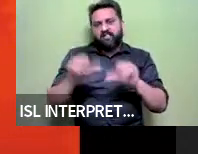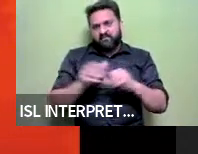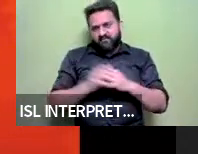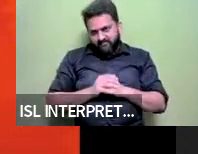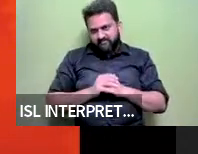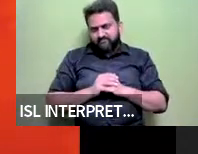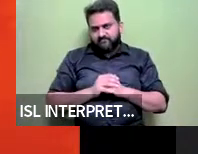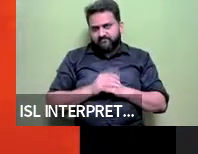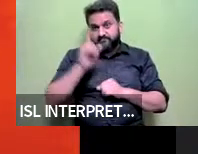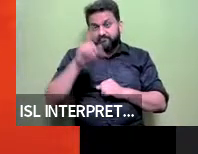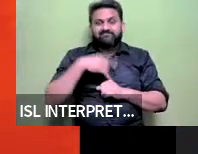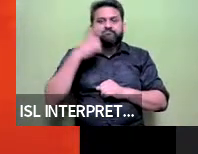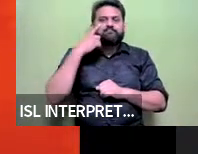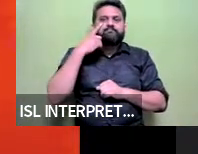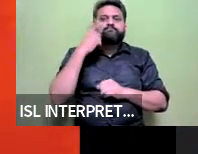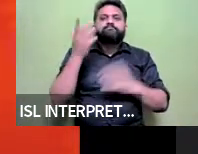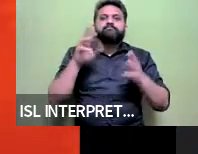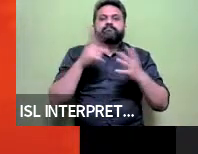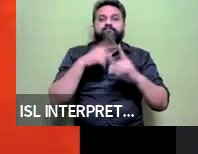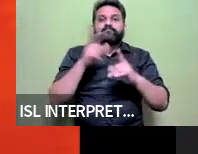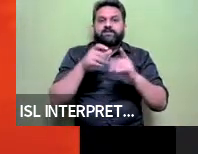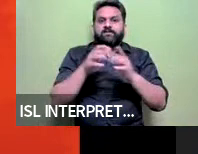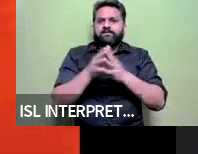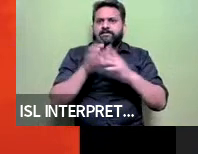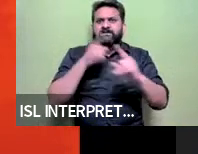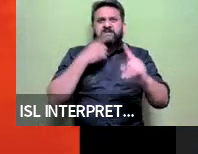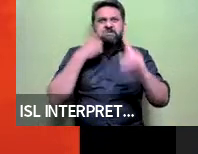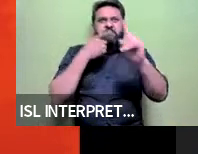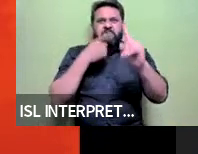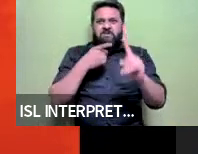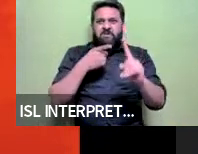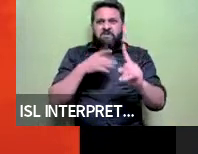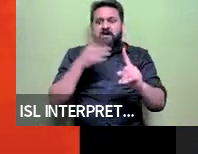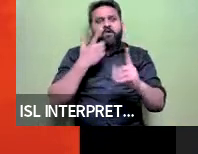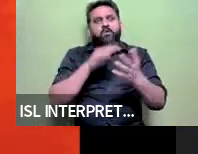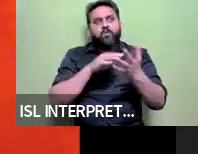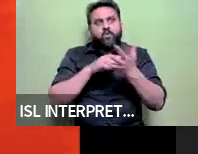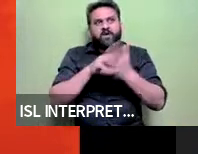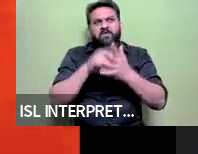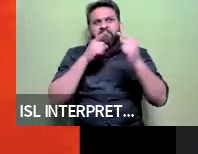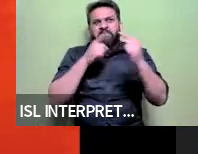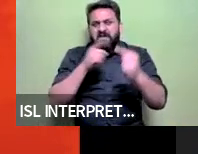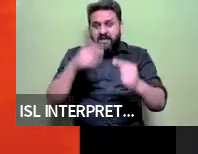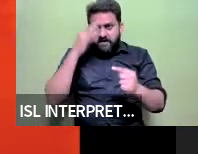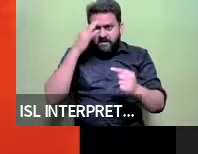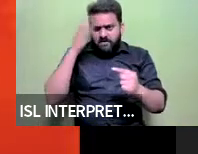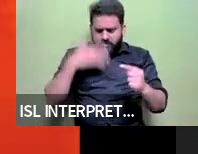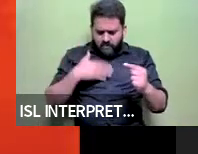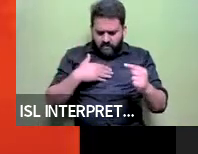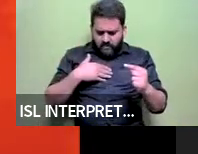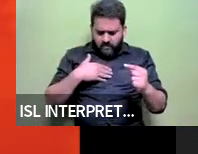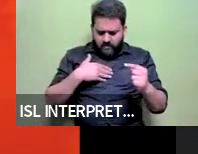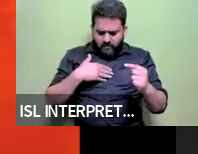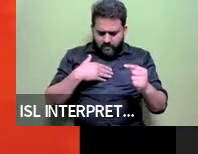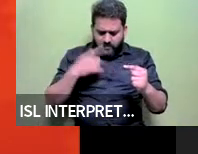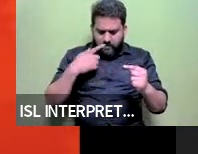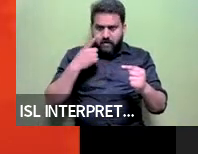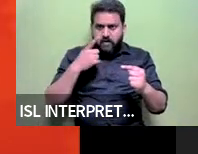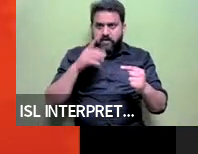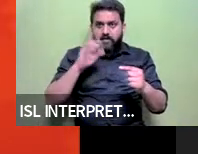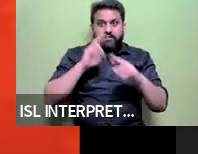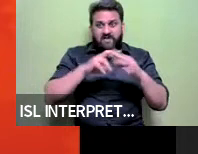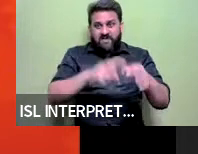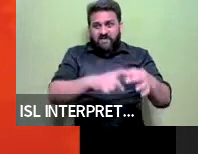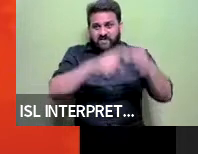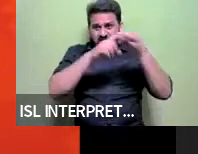seen the teams mooting on a tough point, in a very weak point, and they know that they are very weak. Tribunal asks the question